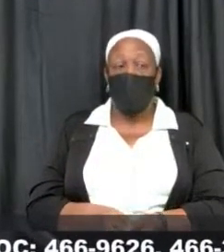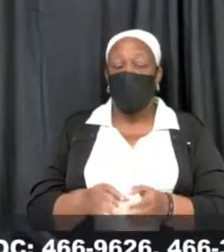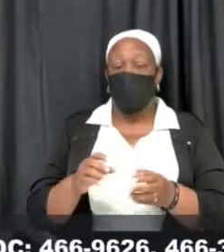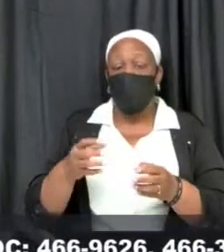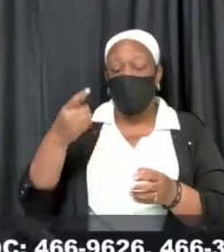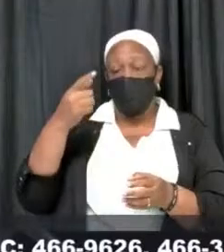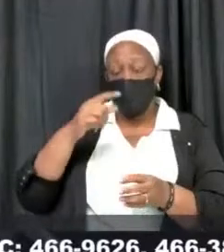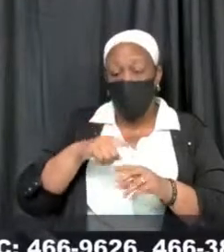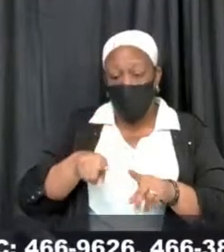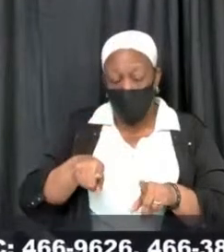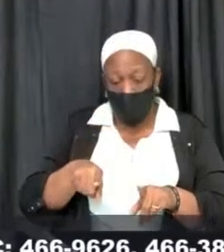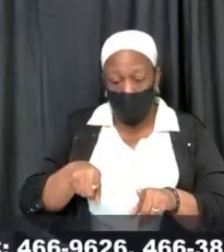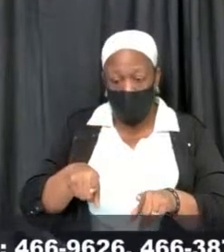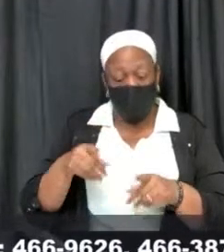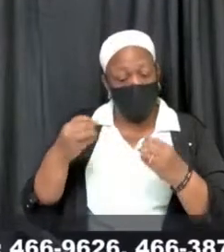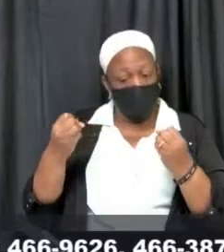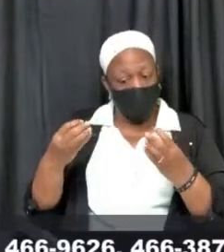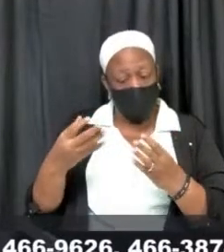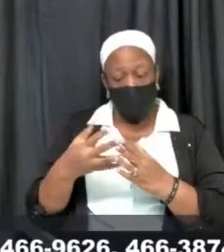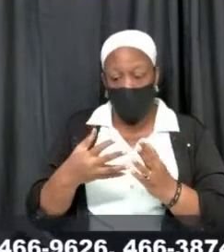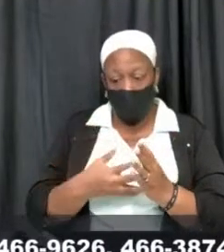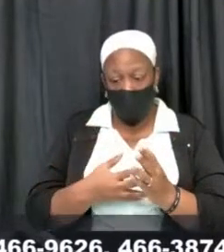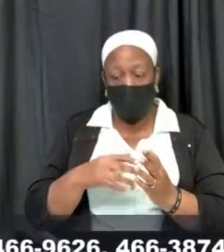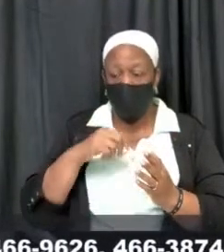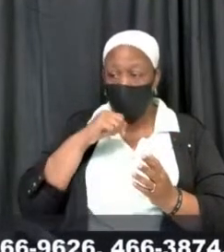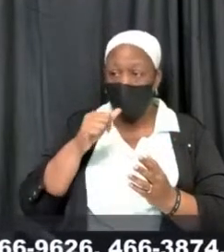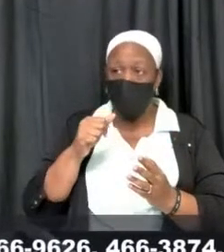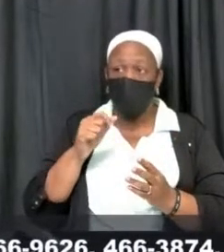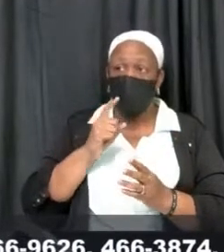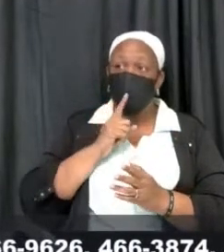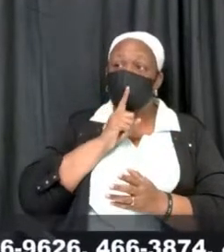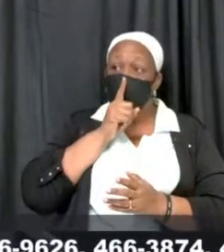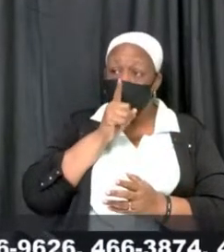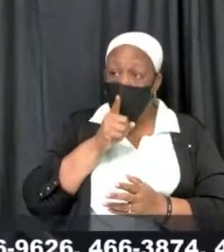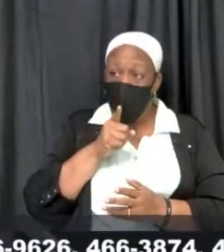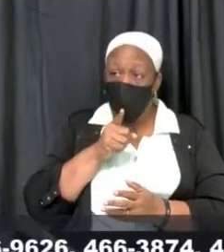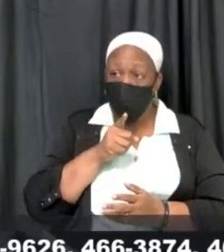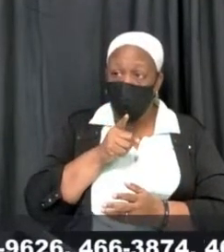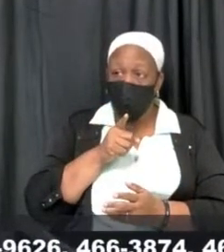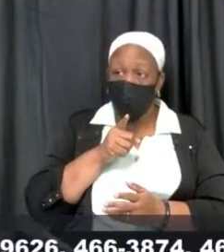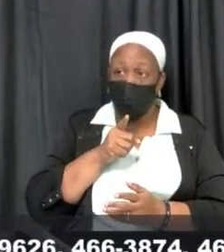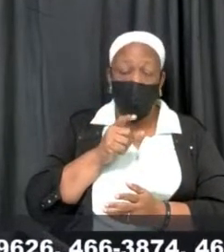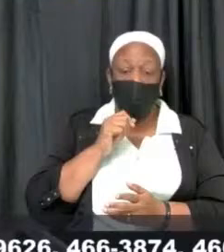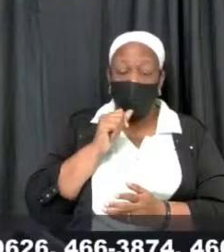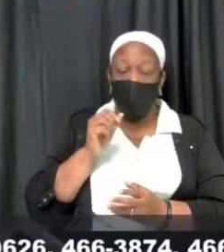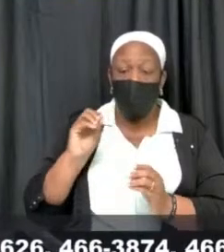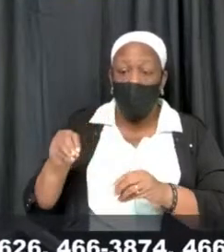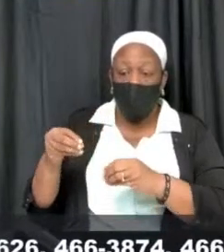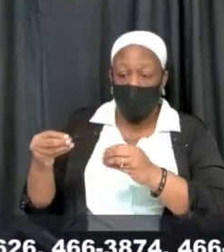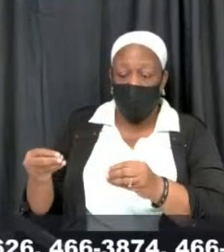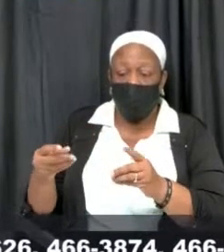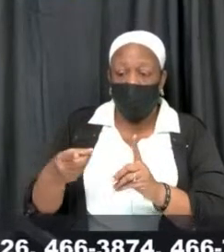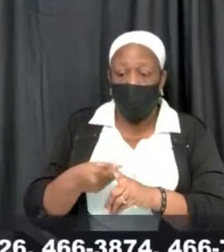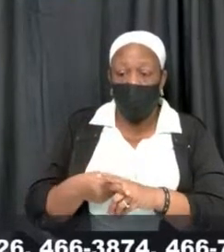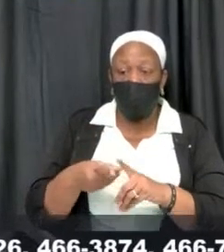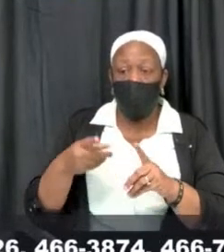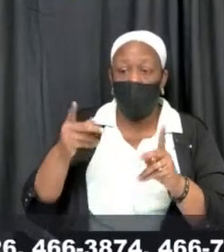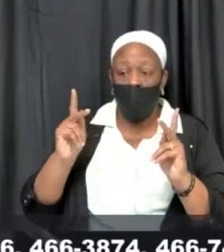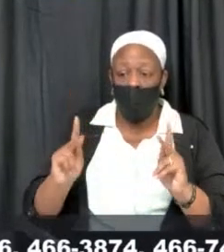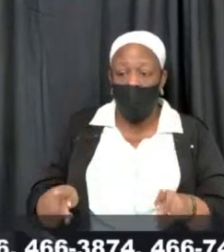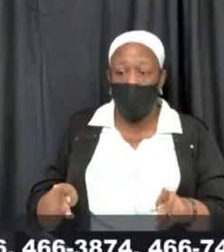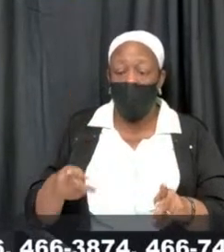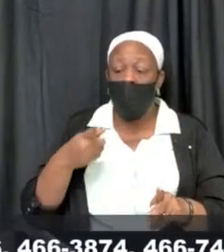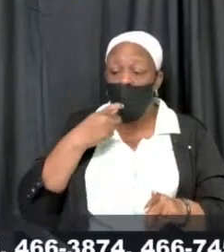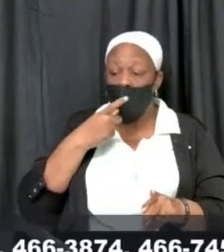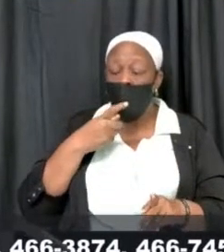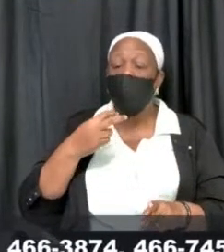lactating female, we here in St. Kitts and Nevis have decided that we would not be administering the vaccine to persons who are pregnant